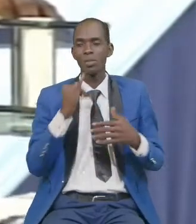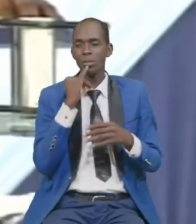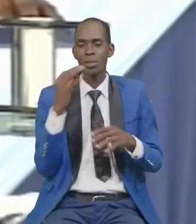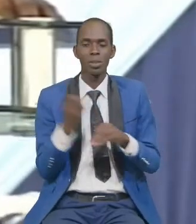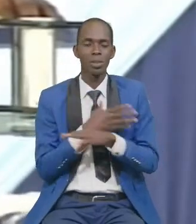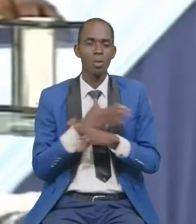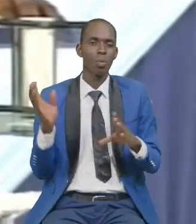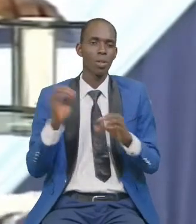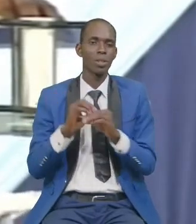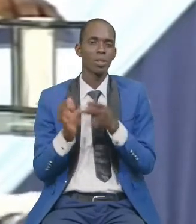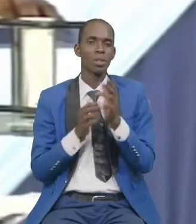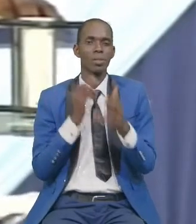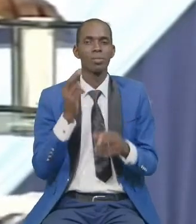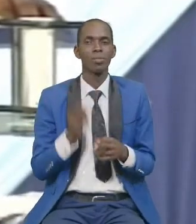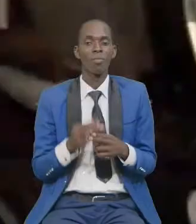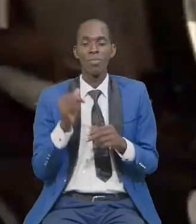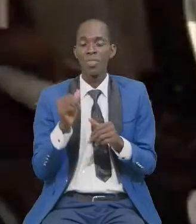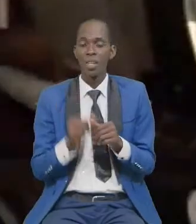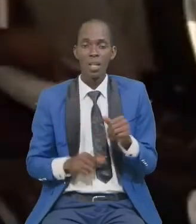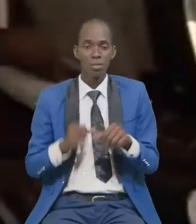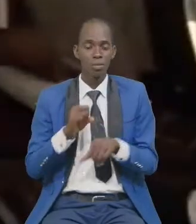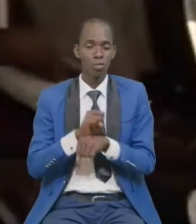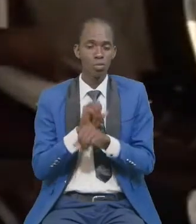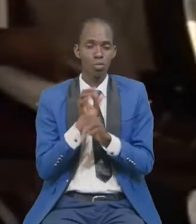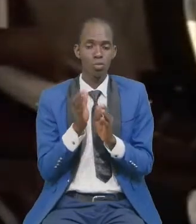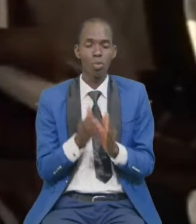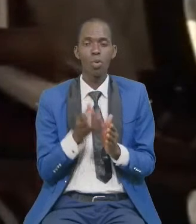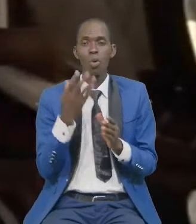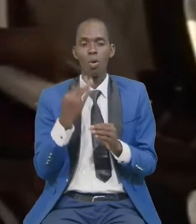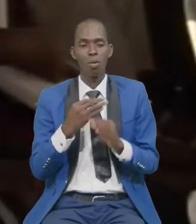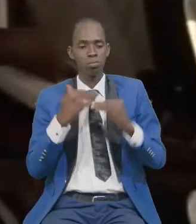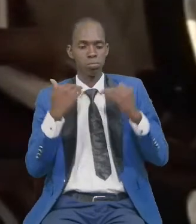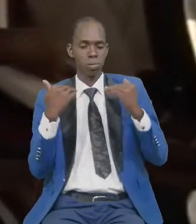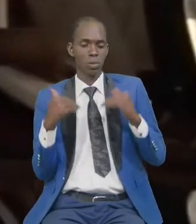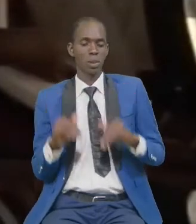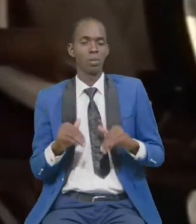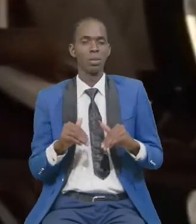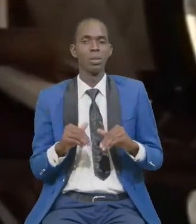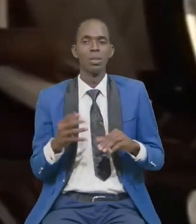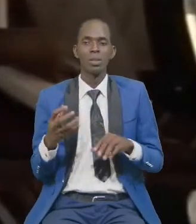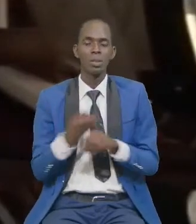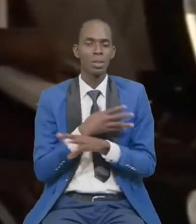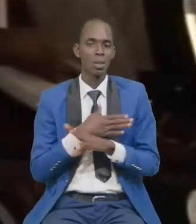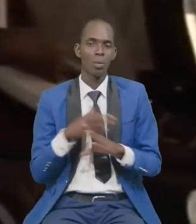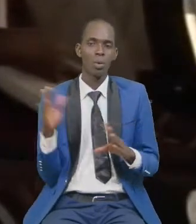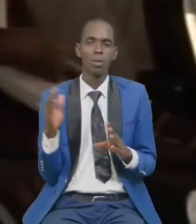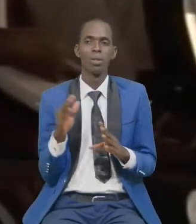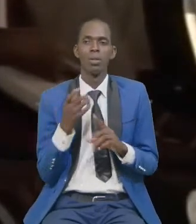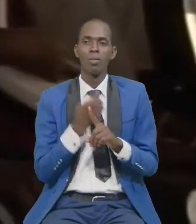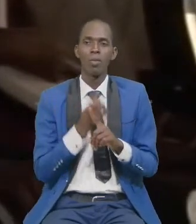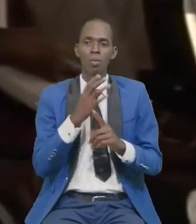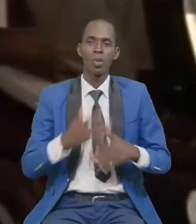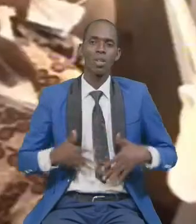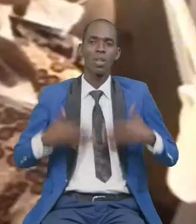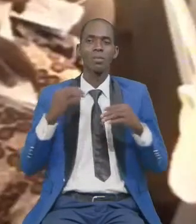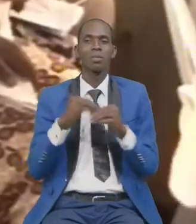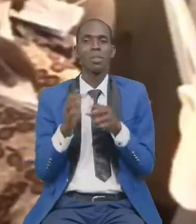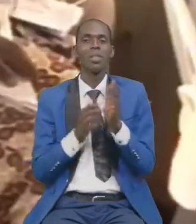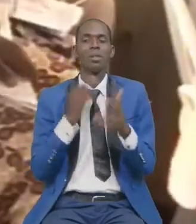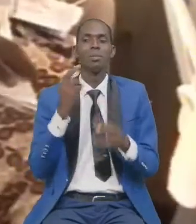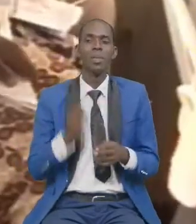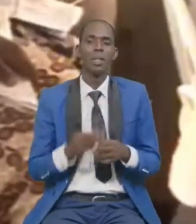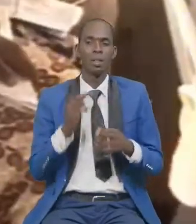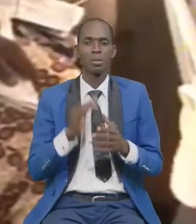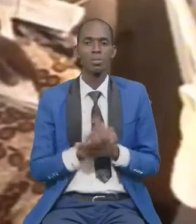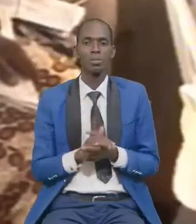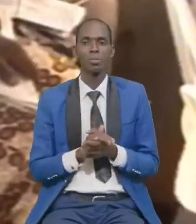name. Every stone of limitation rolled away from your life in Jesus'